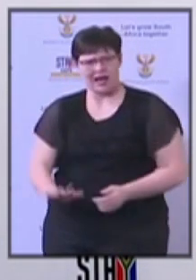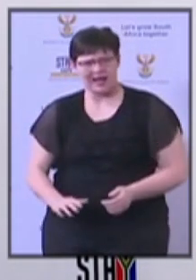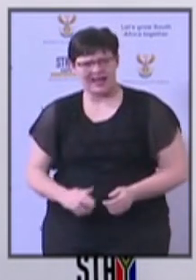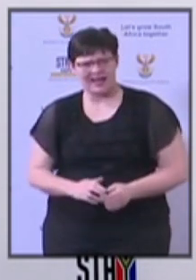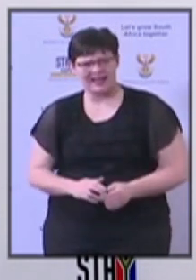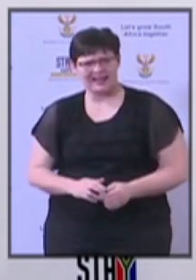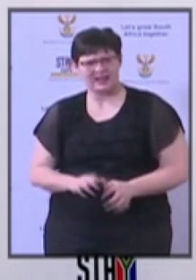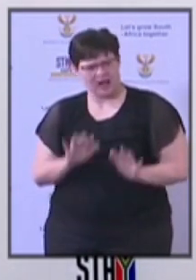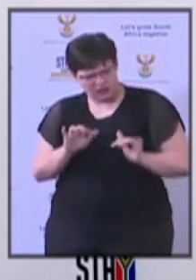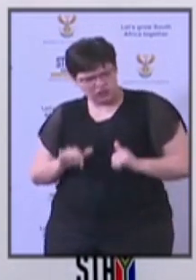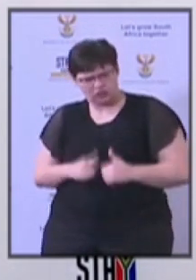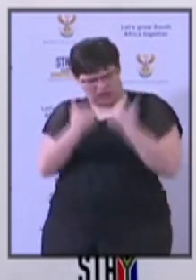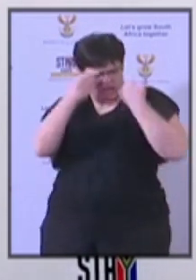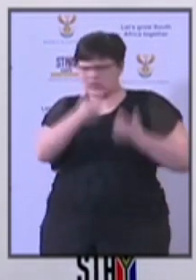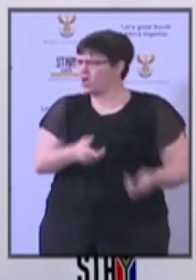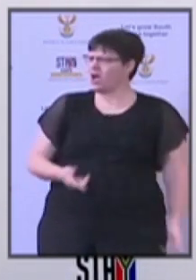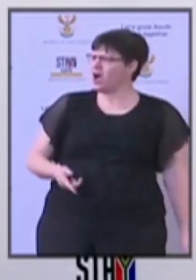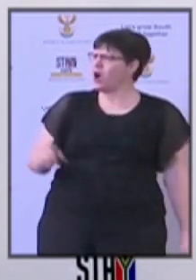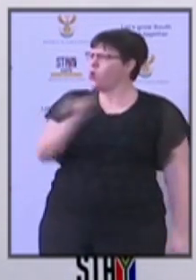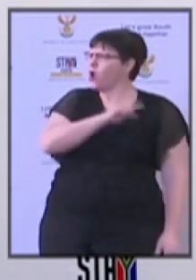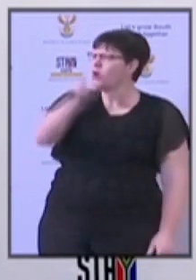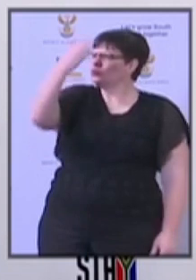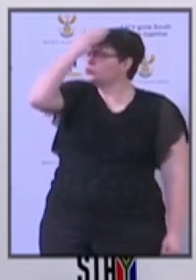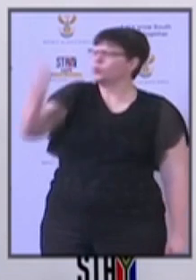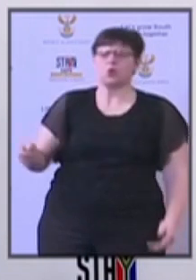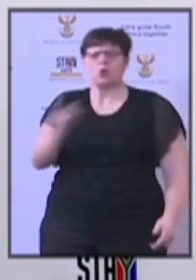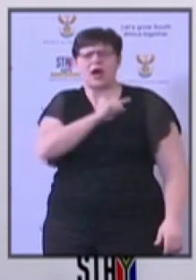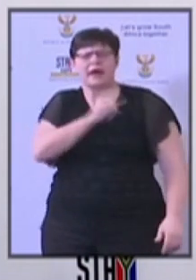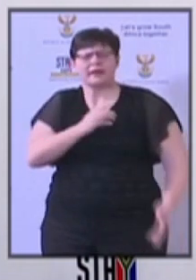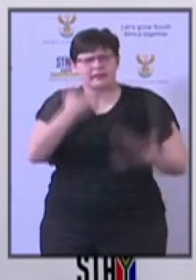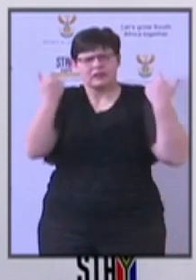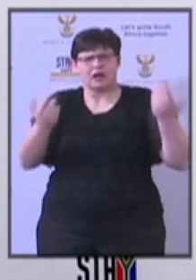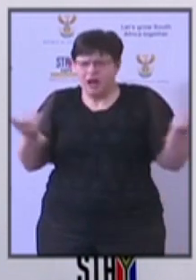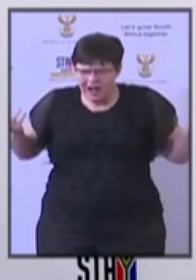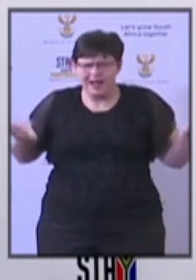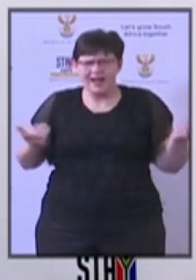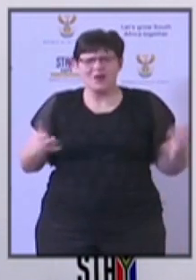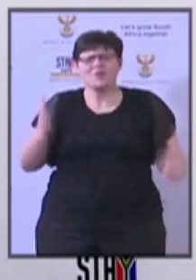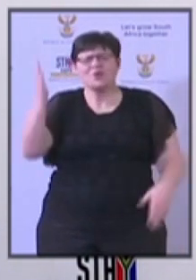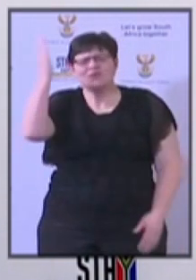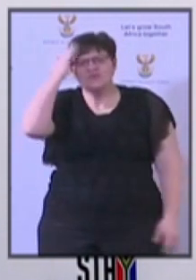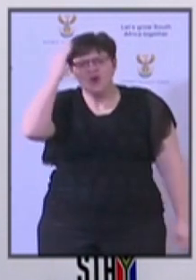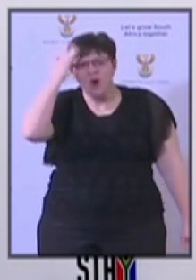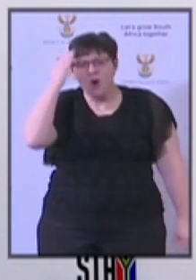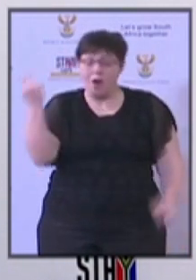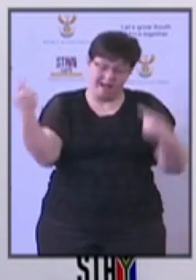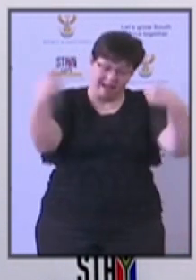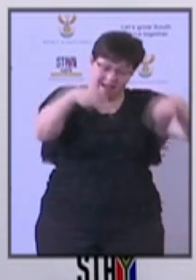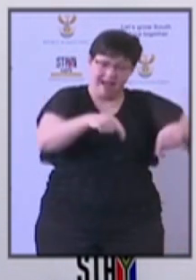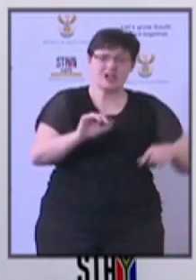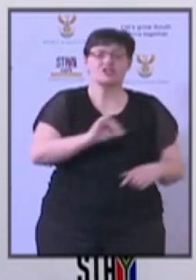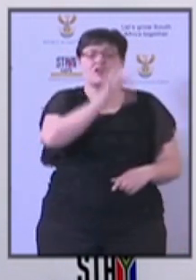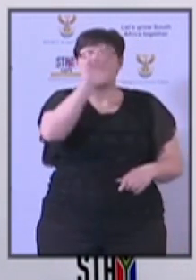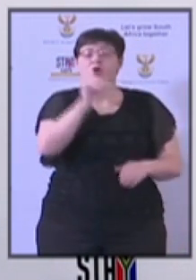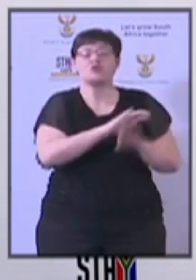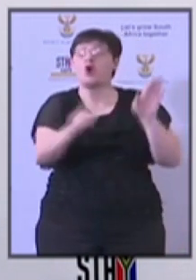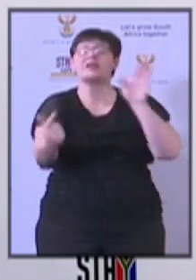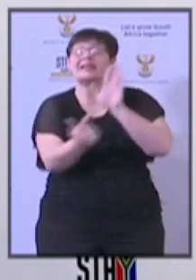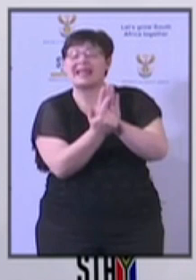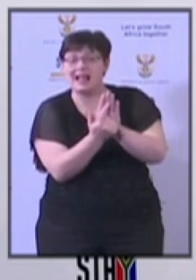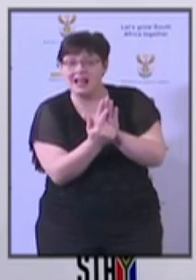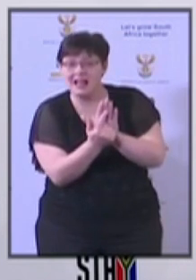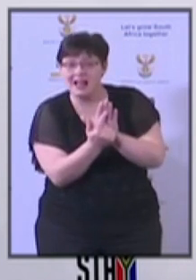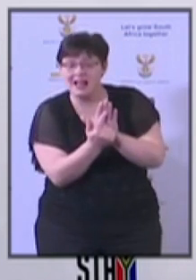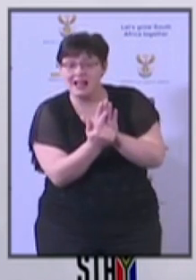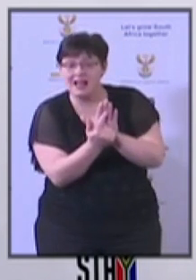trying to challenge us on this issue. Why don't we know? We know the number of people who came to South Africa illegally but